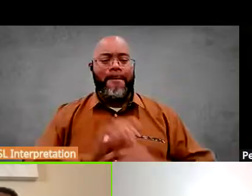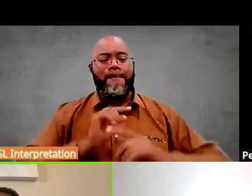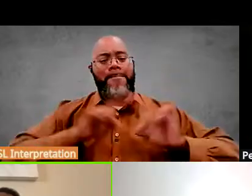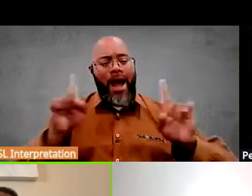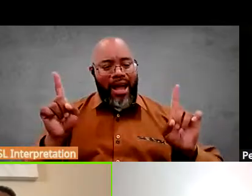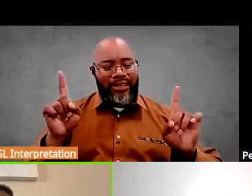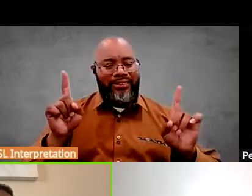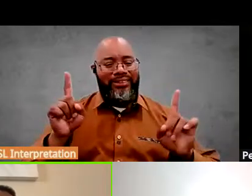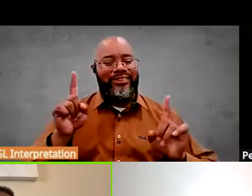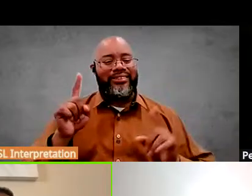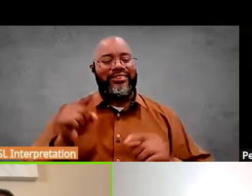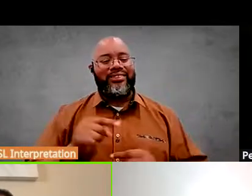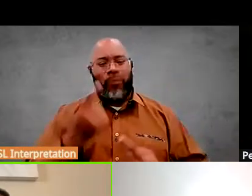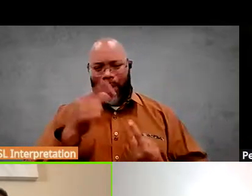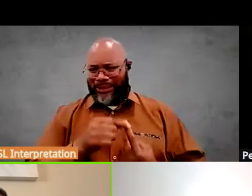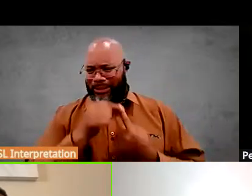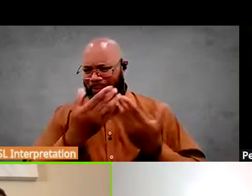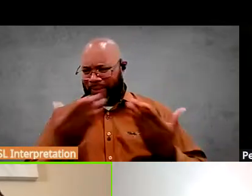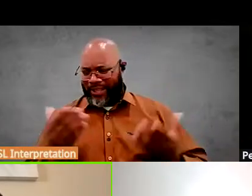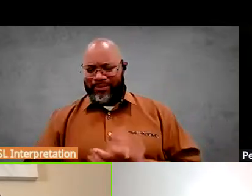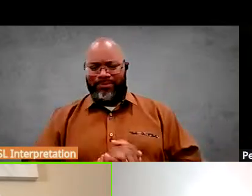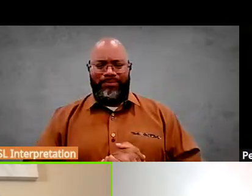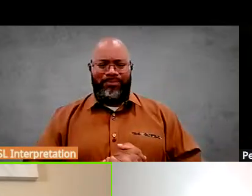But here's the thing.